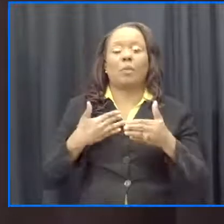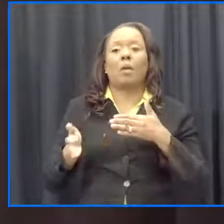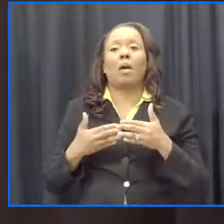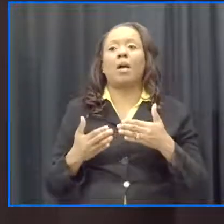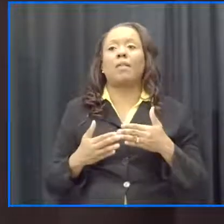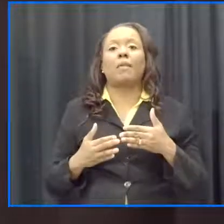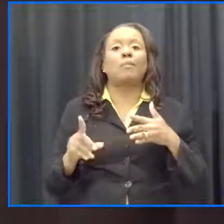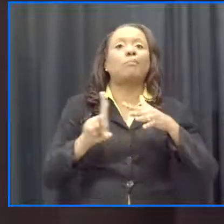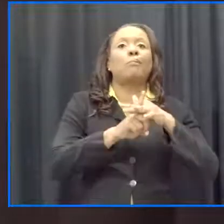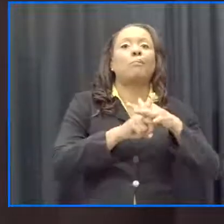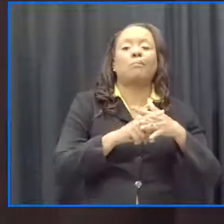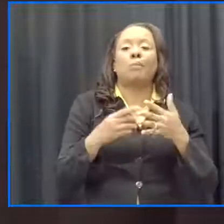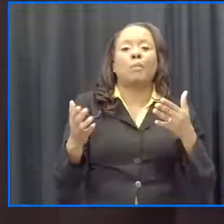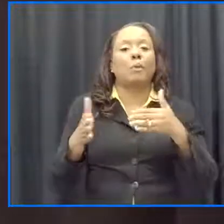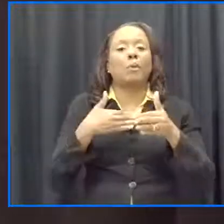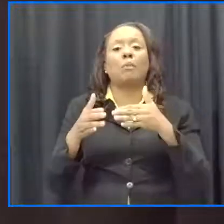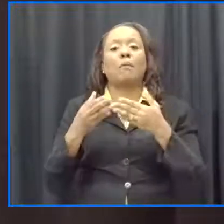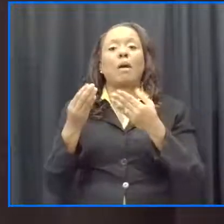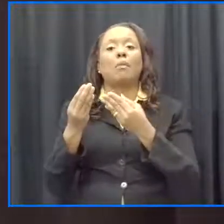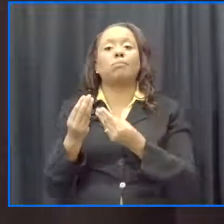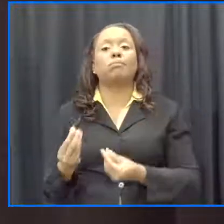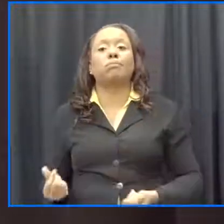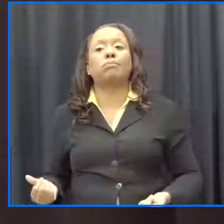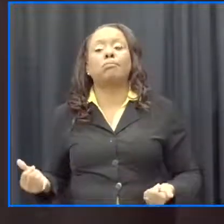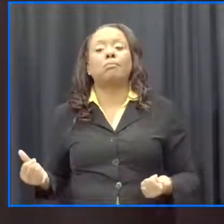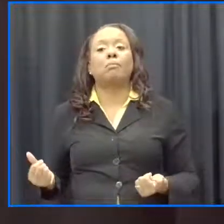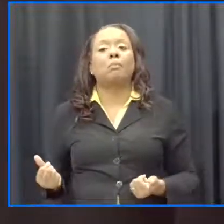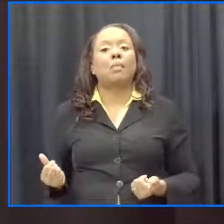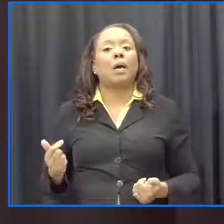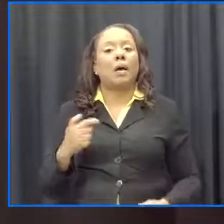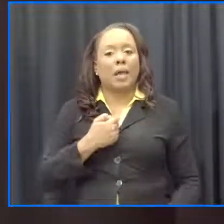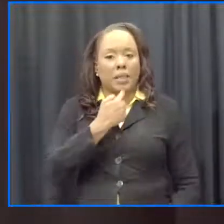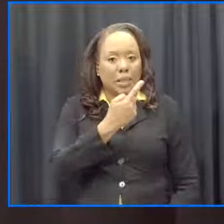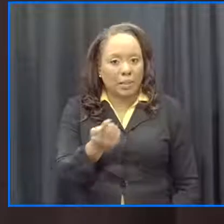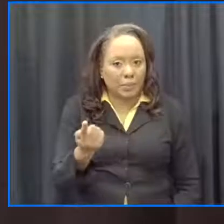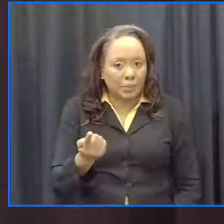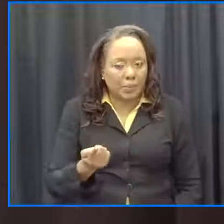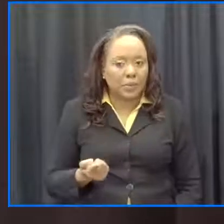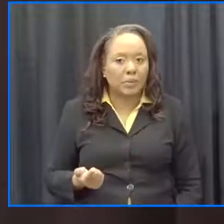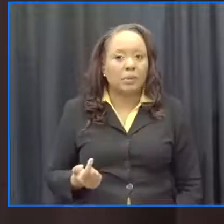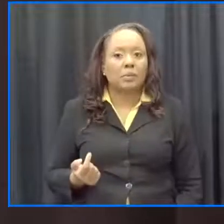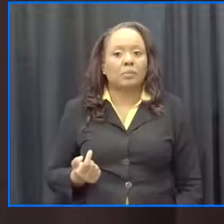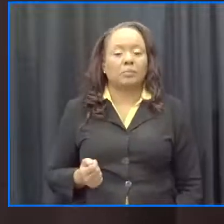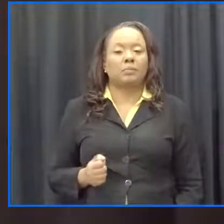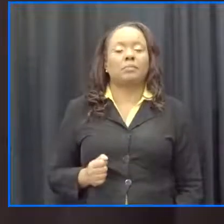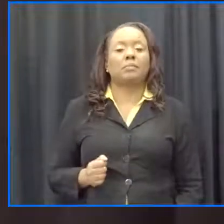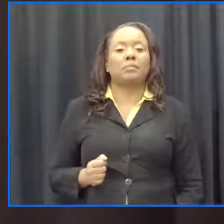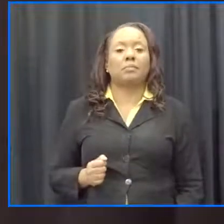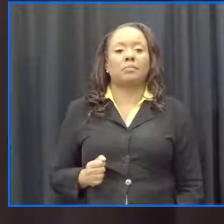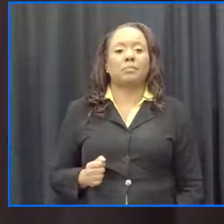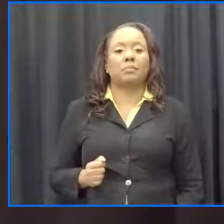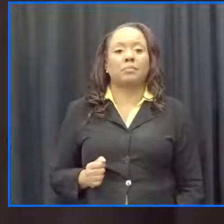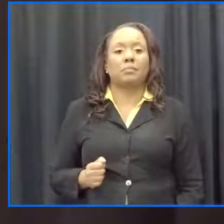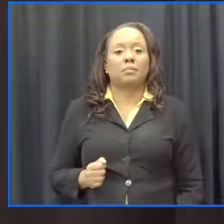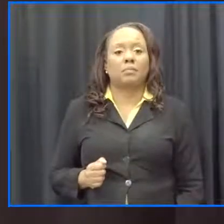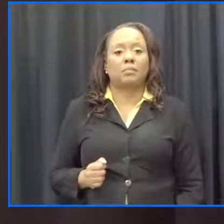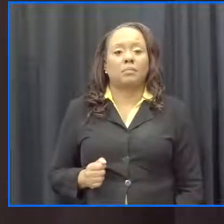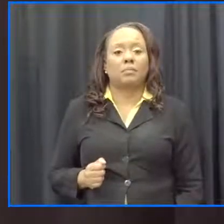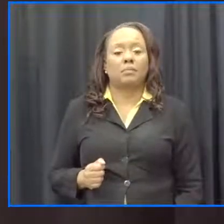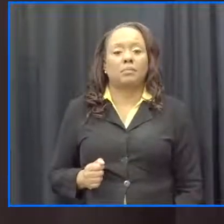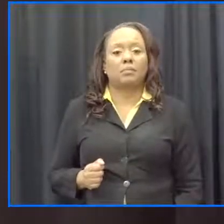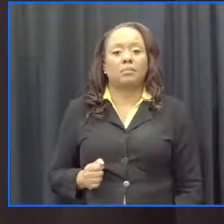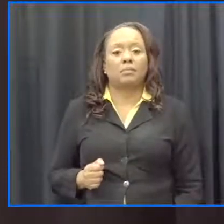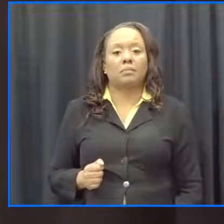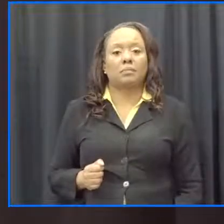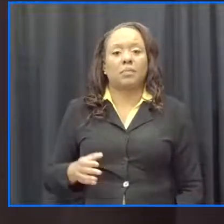fades or disappears, above all else we send you this, the flaming first